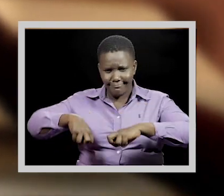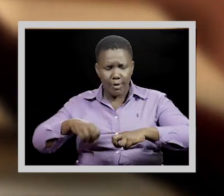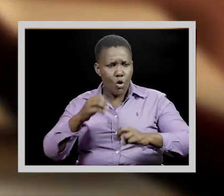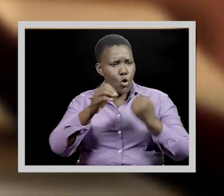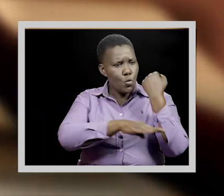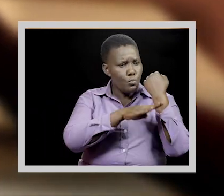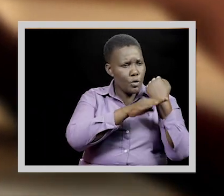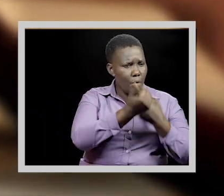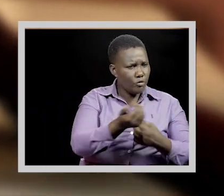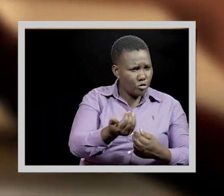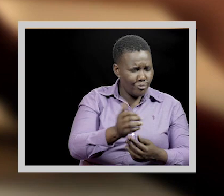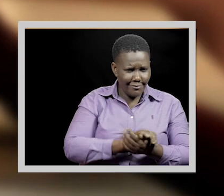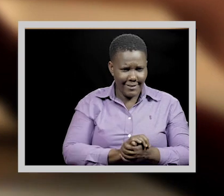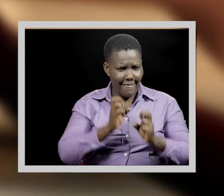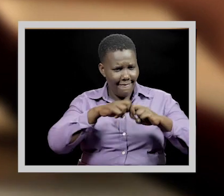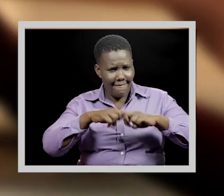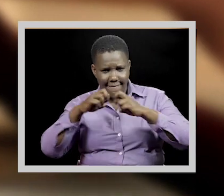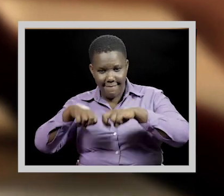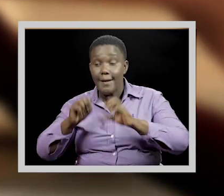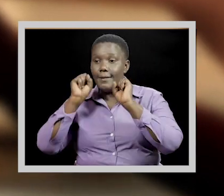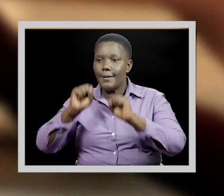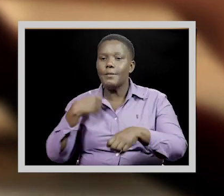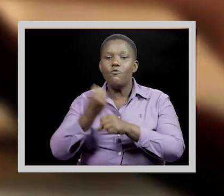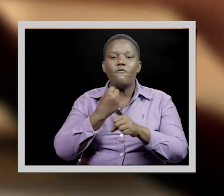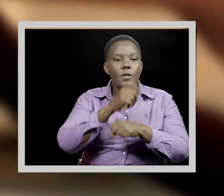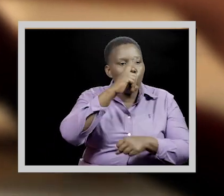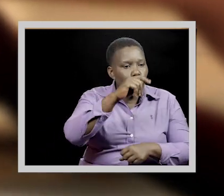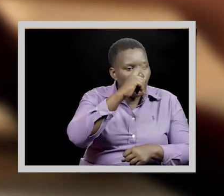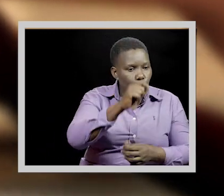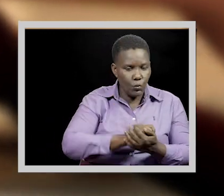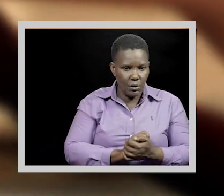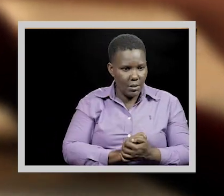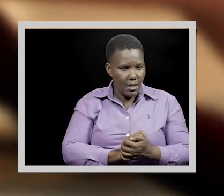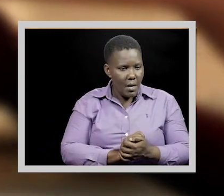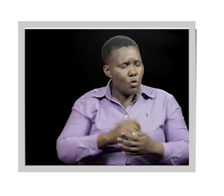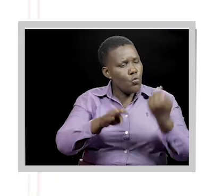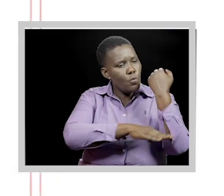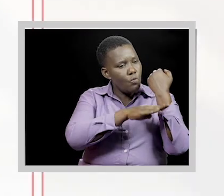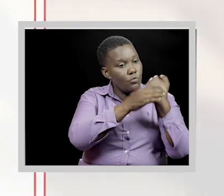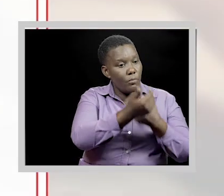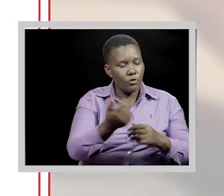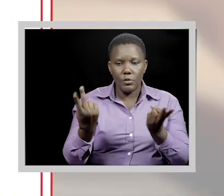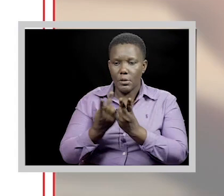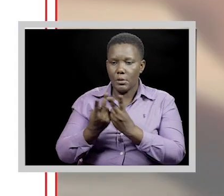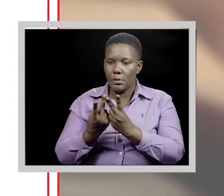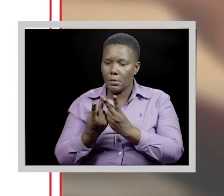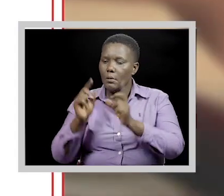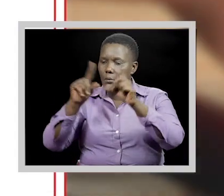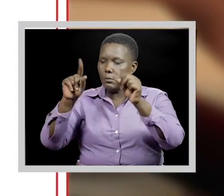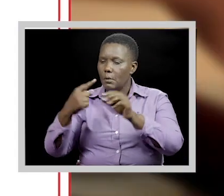child, the court shall cause an inquiry to be made into the child's age as per